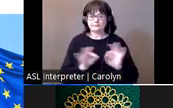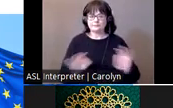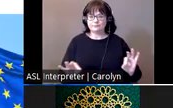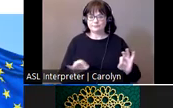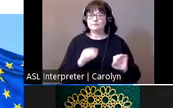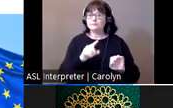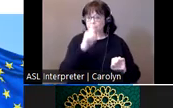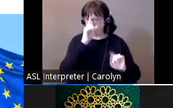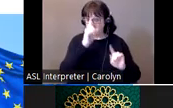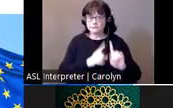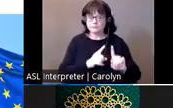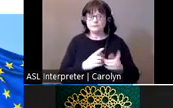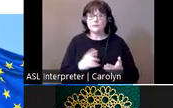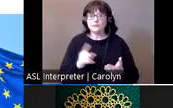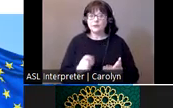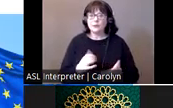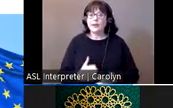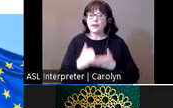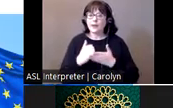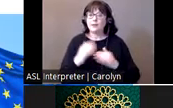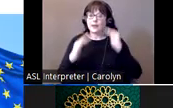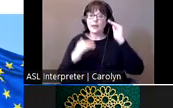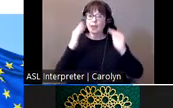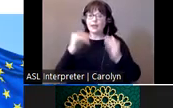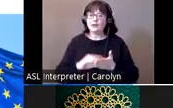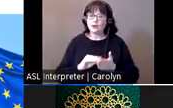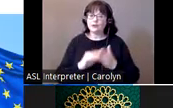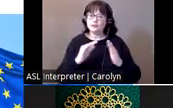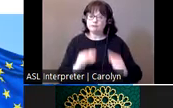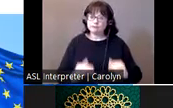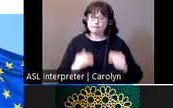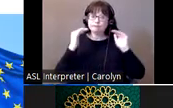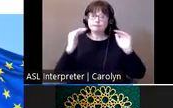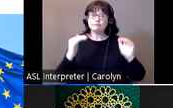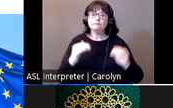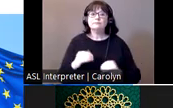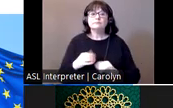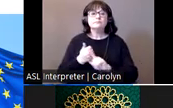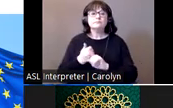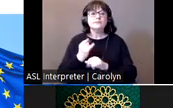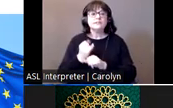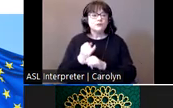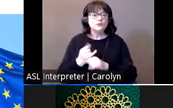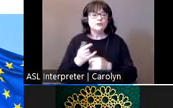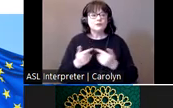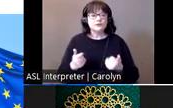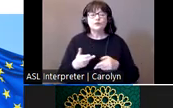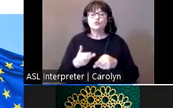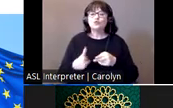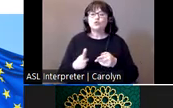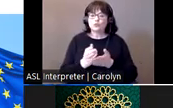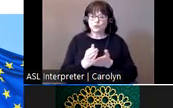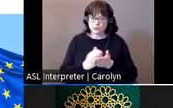their strategy is intended to boost adult learning. Higher education institutions will offer short courses in a comparable manner, ensuring agreed upon